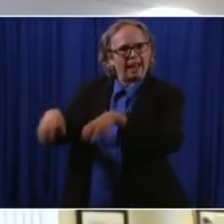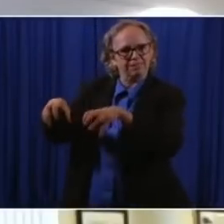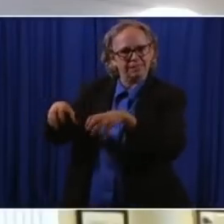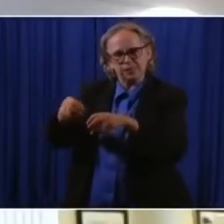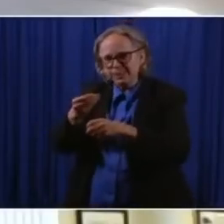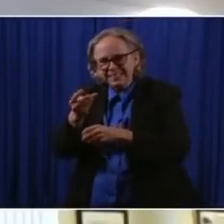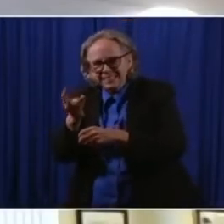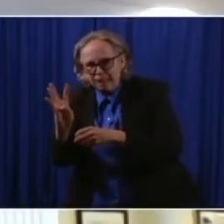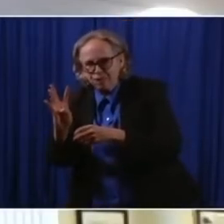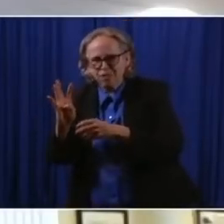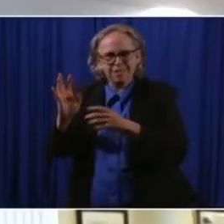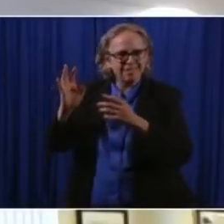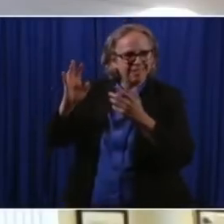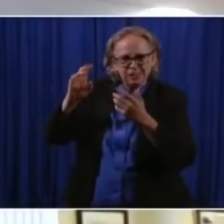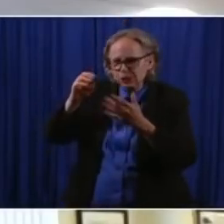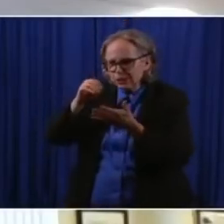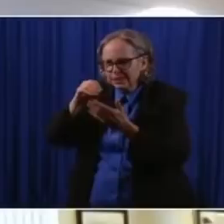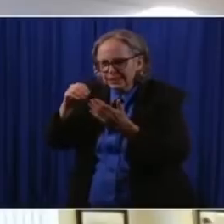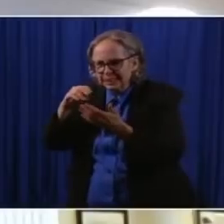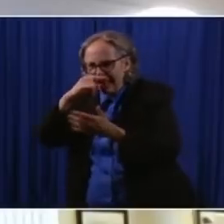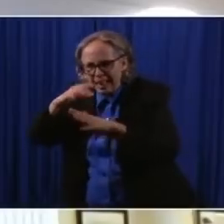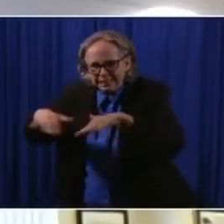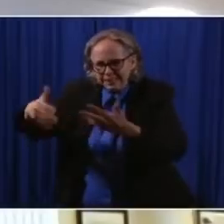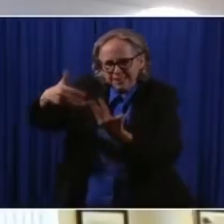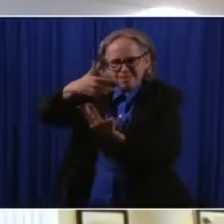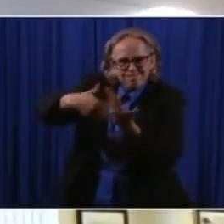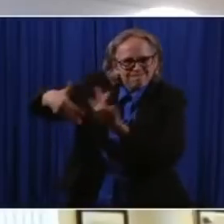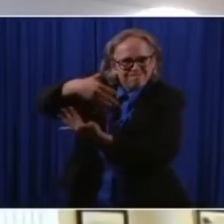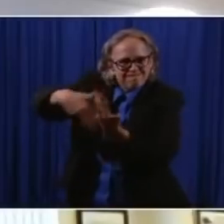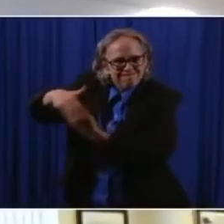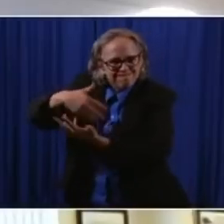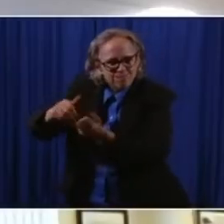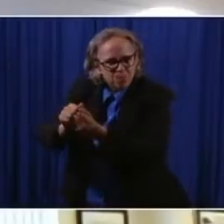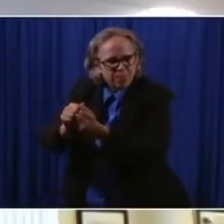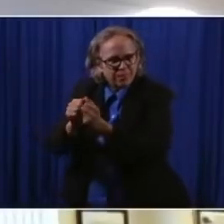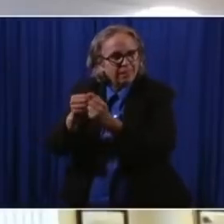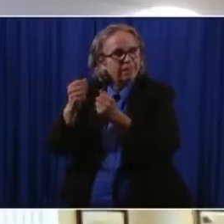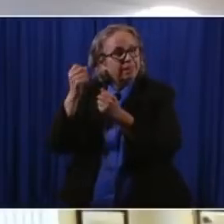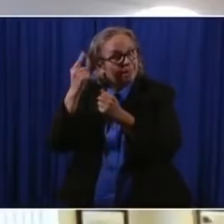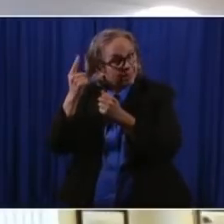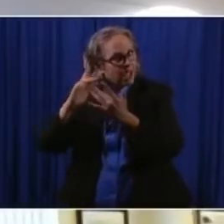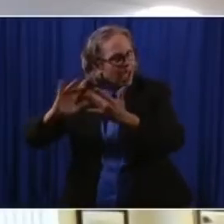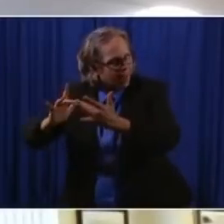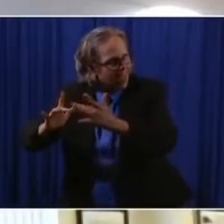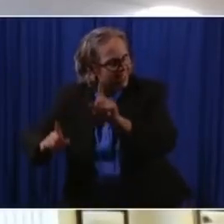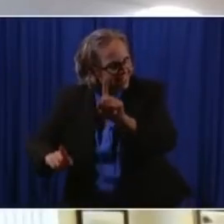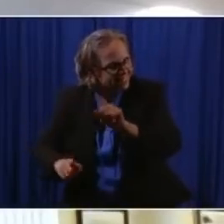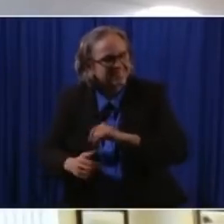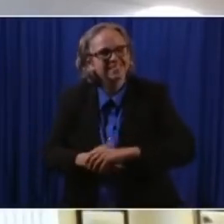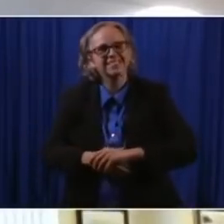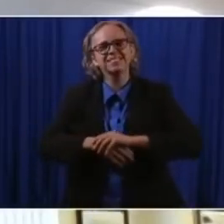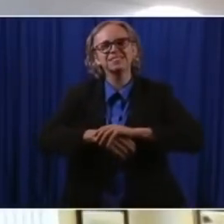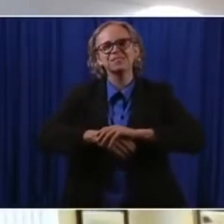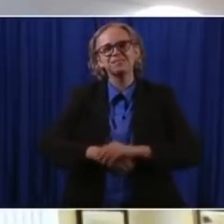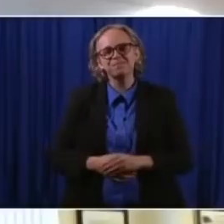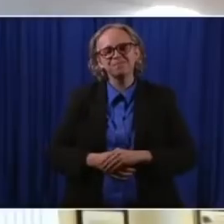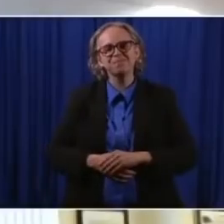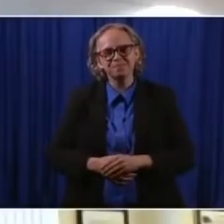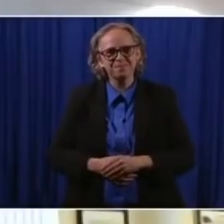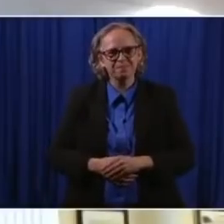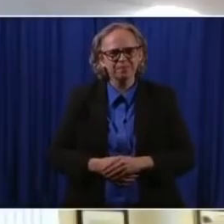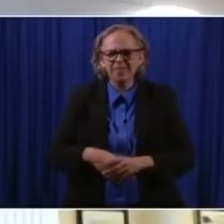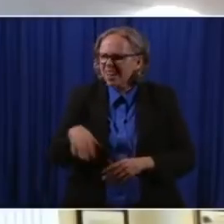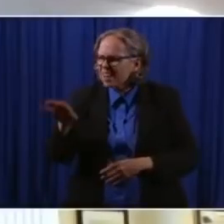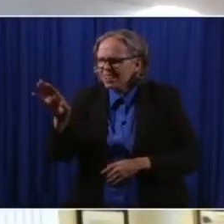help with those group activities with the kids, though it's all done virtually. And Doctor, you